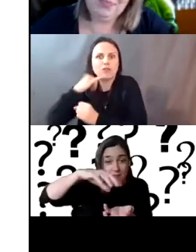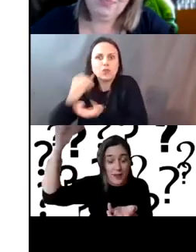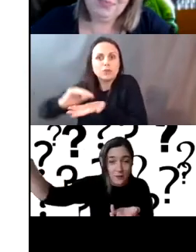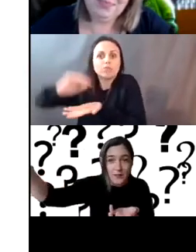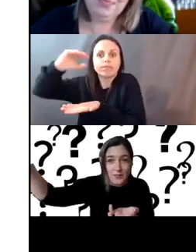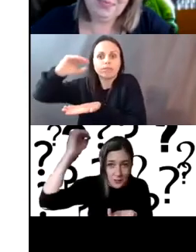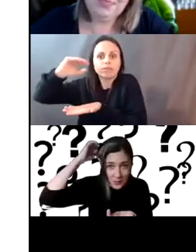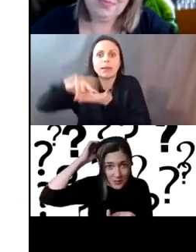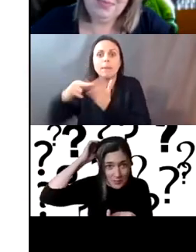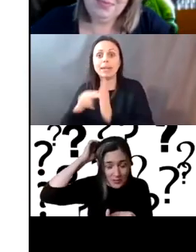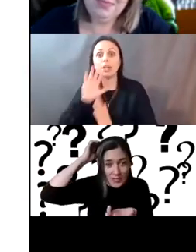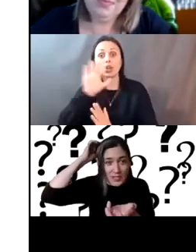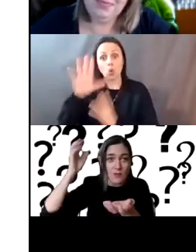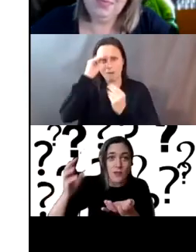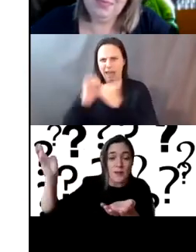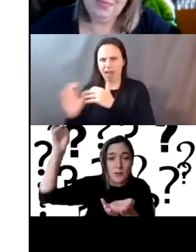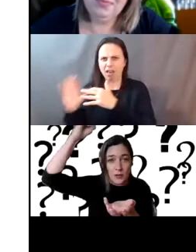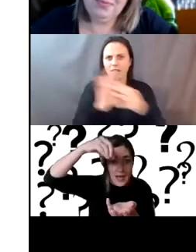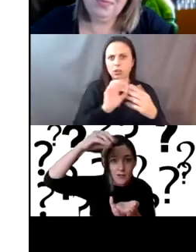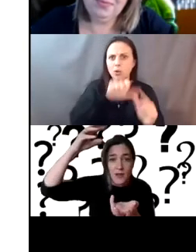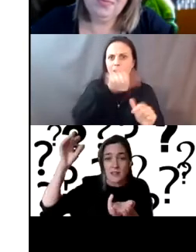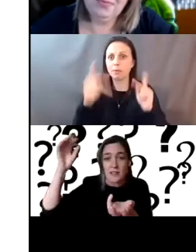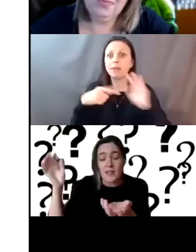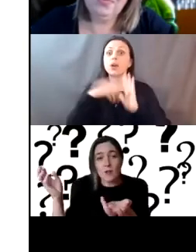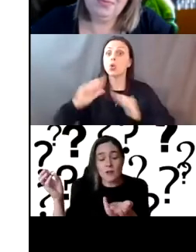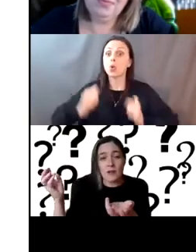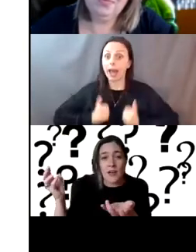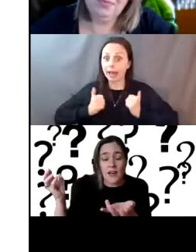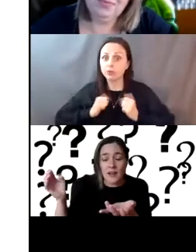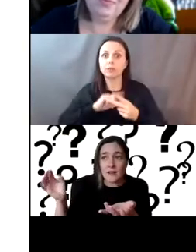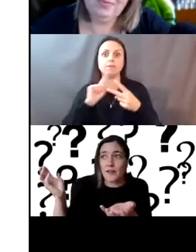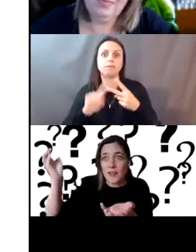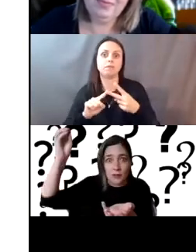thing relevantly to other people. So for example, your address,